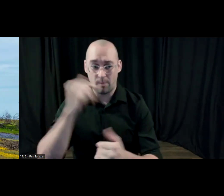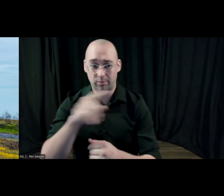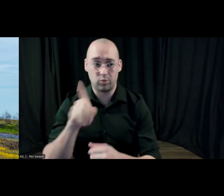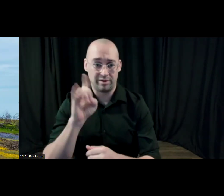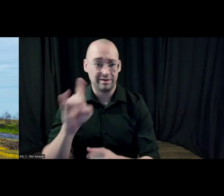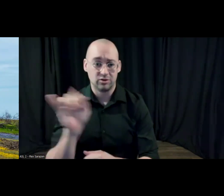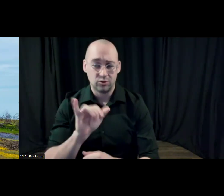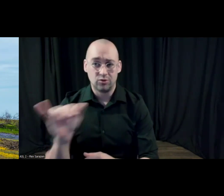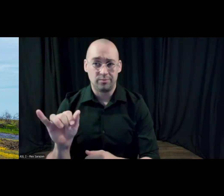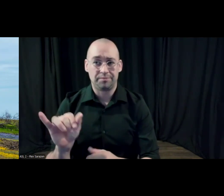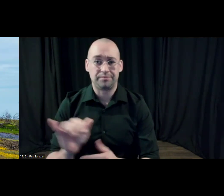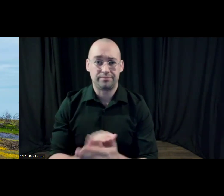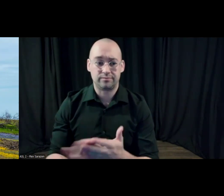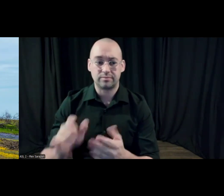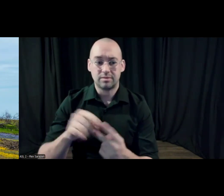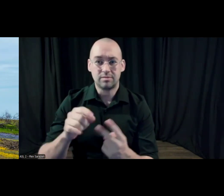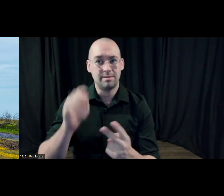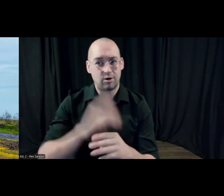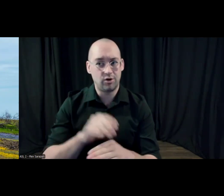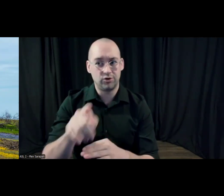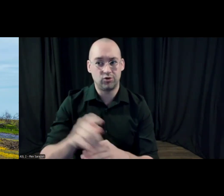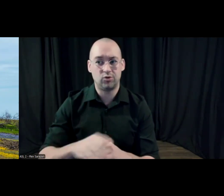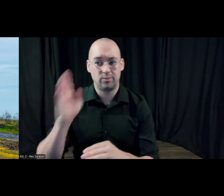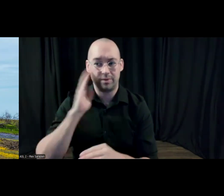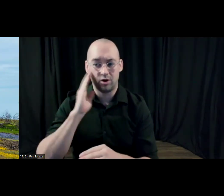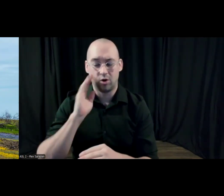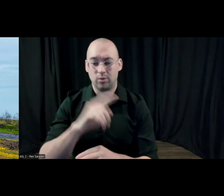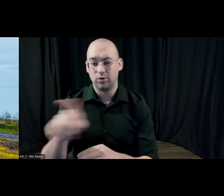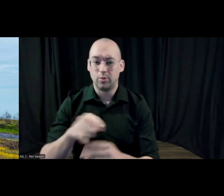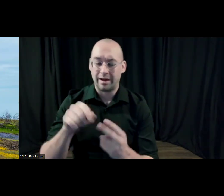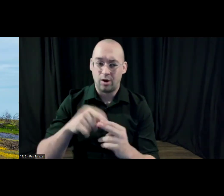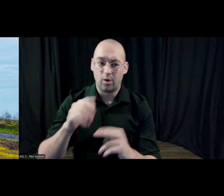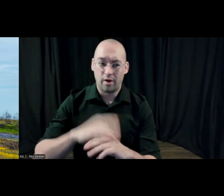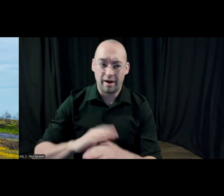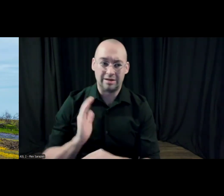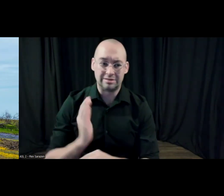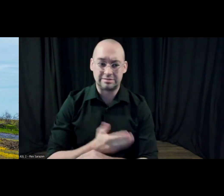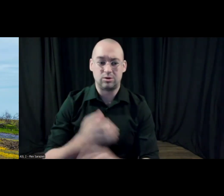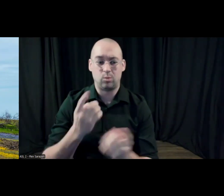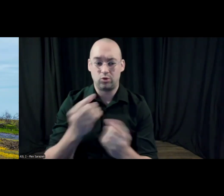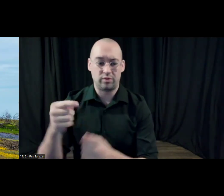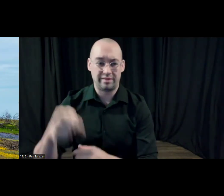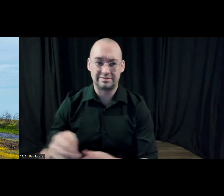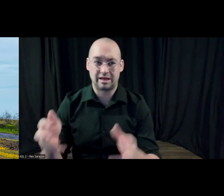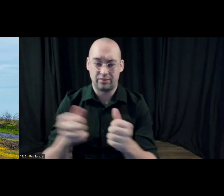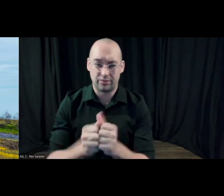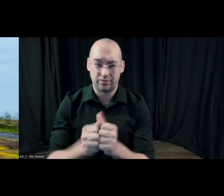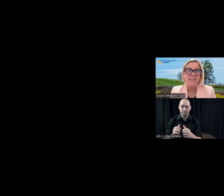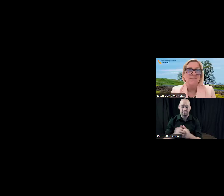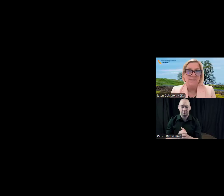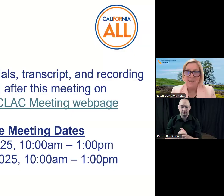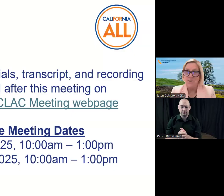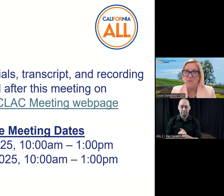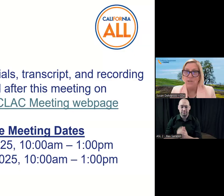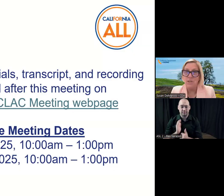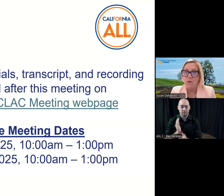And we're going to be counting on you, and we know that you're counting on us. So we'll do this together. And we're in the